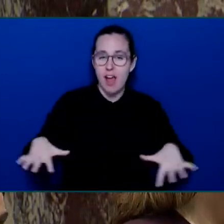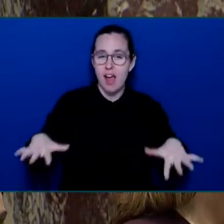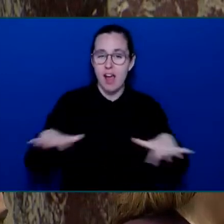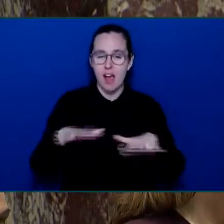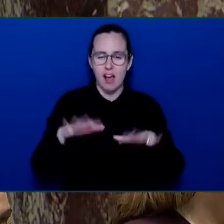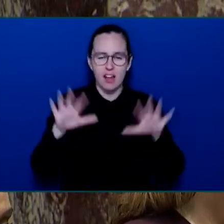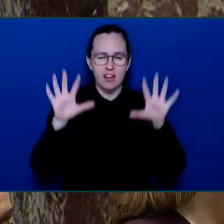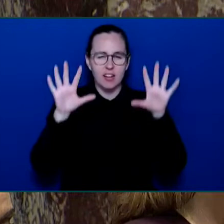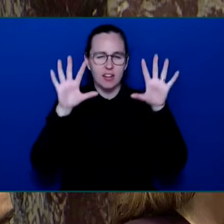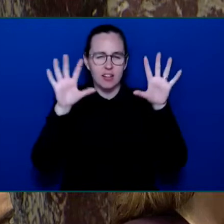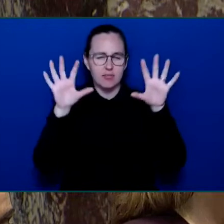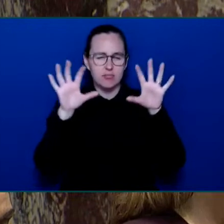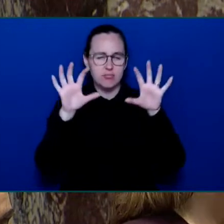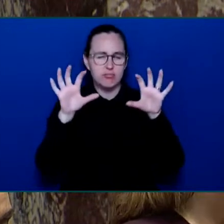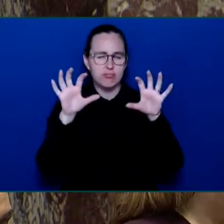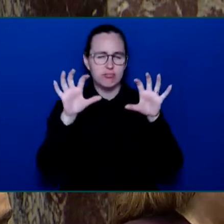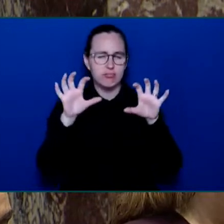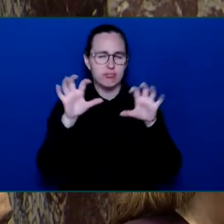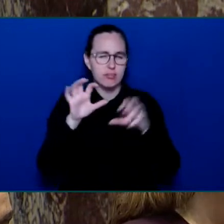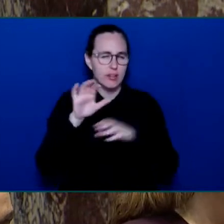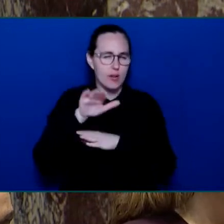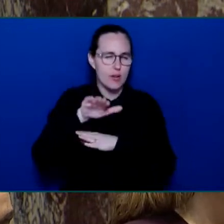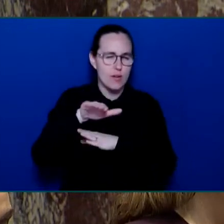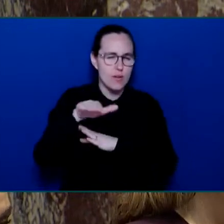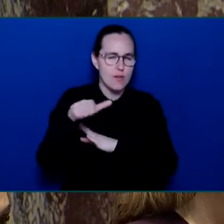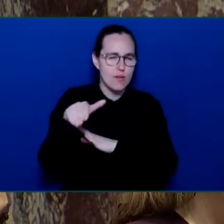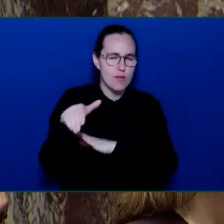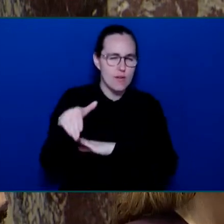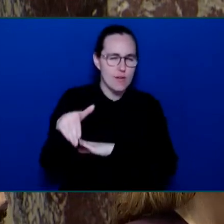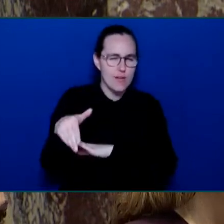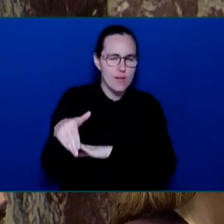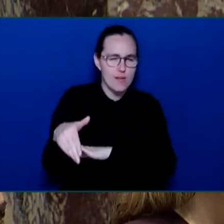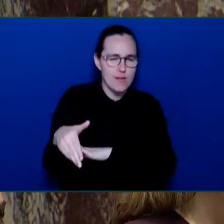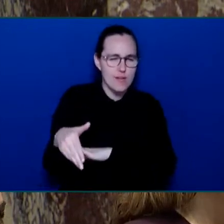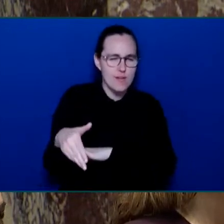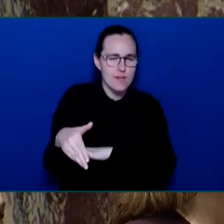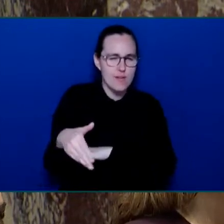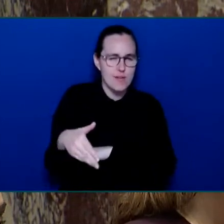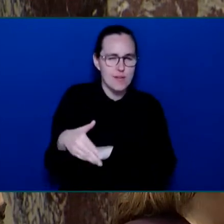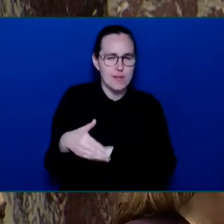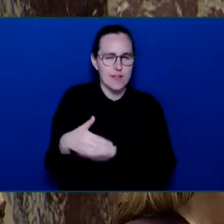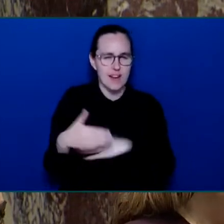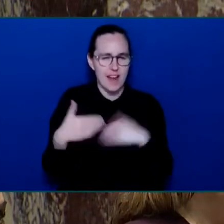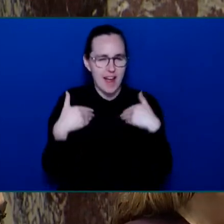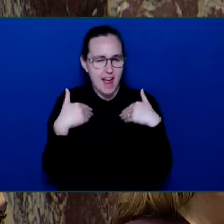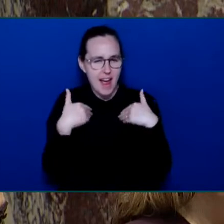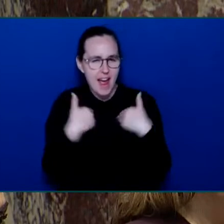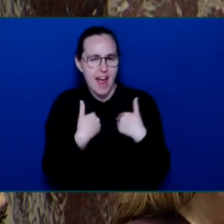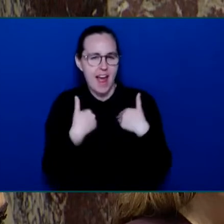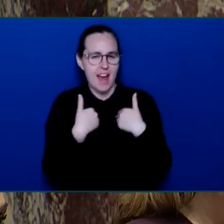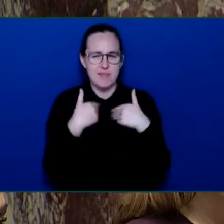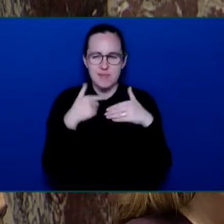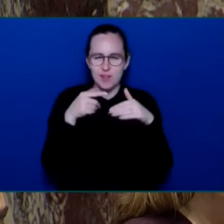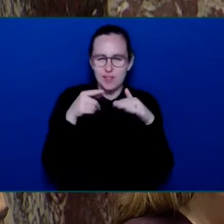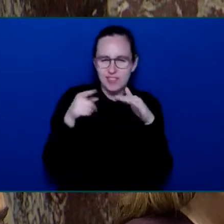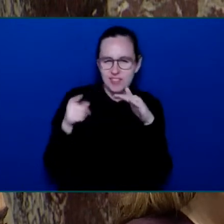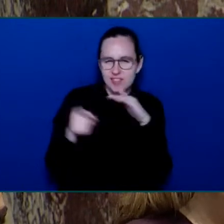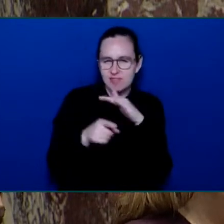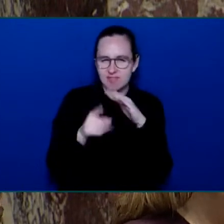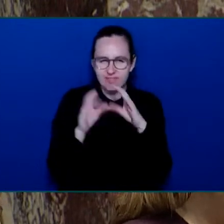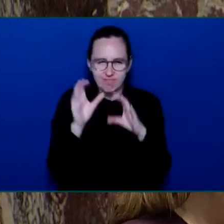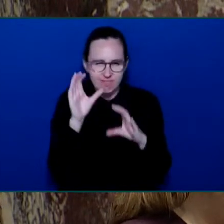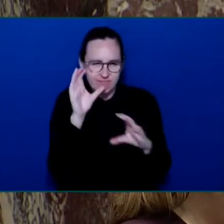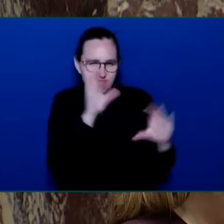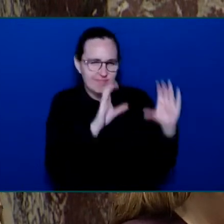of blood to terrorize y'all's neighborhood. And whosoever shall be found without the soul for getting down